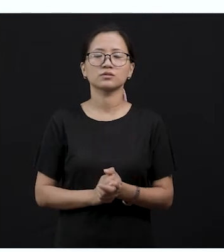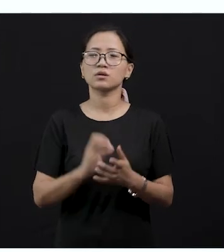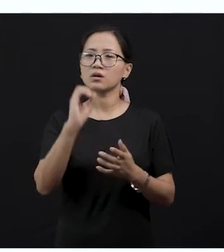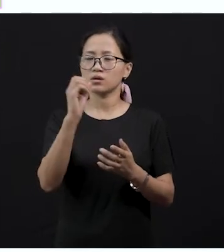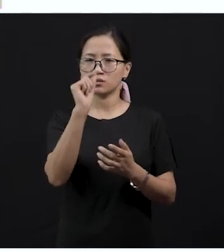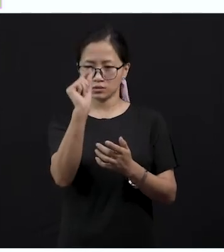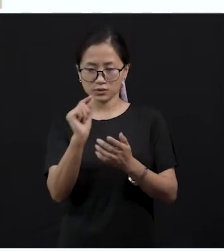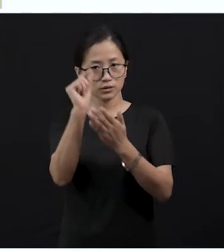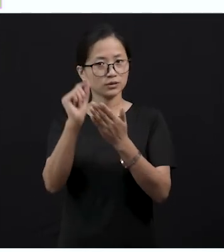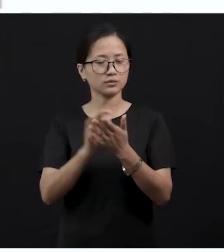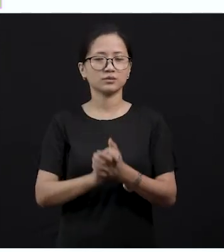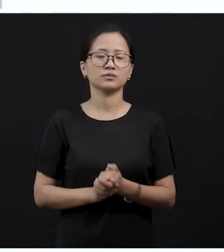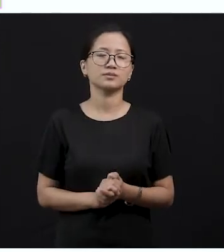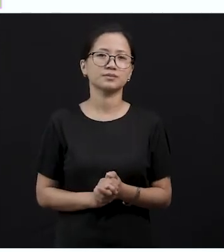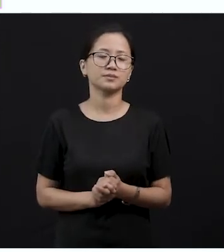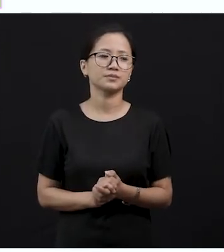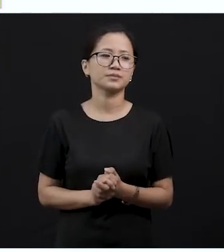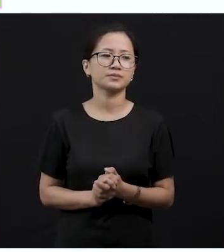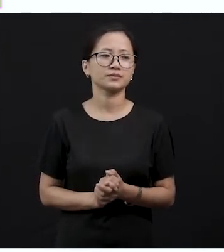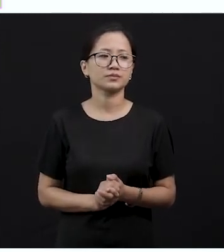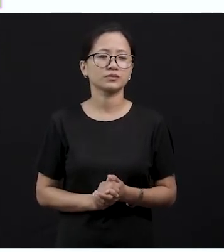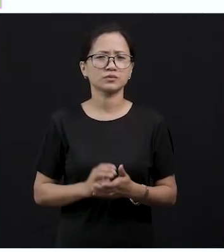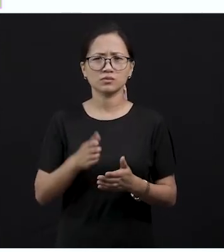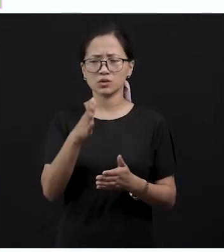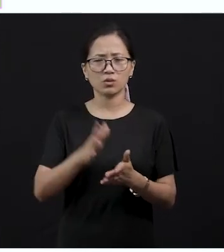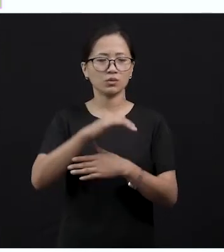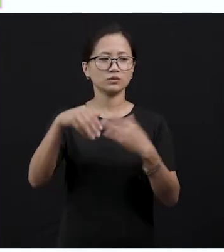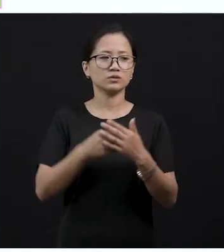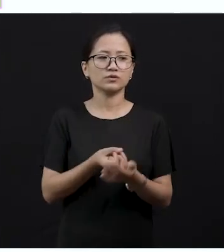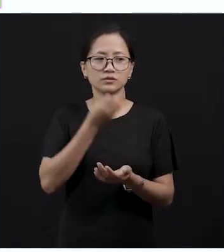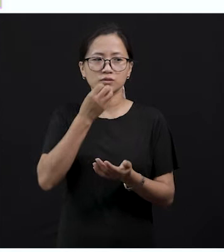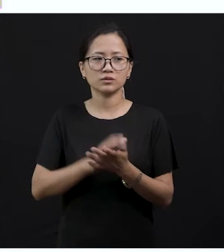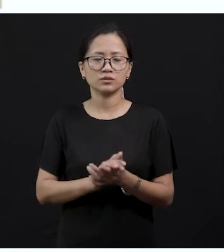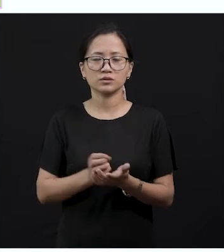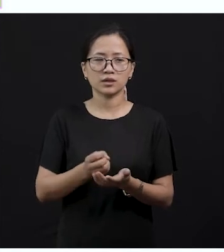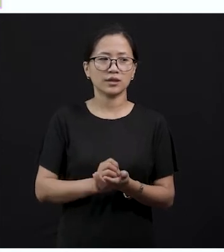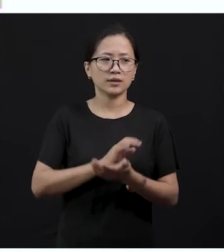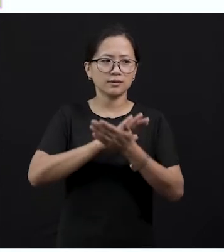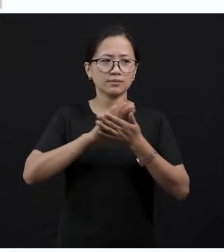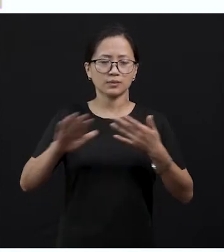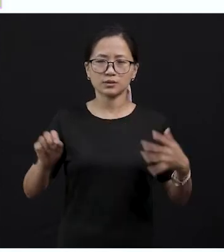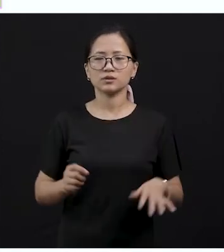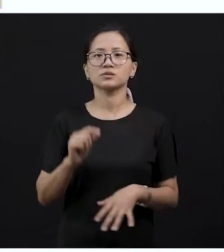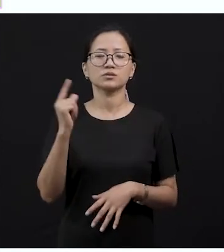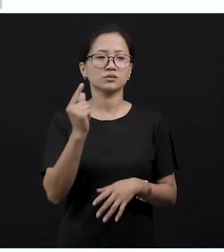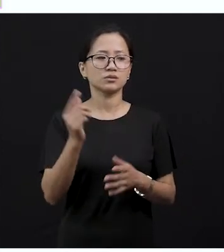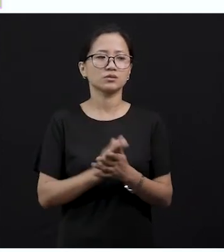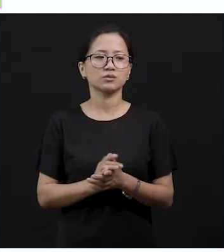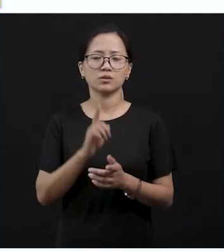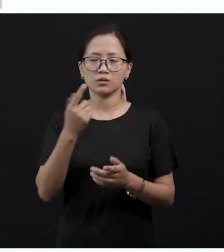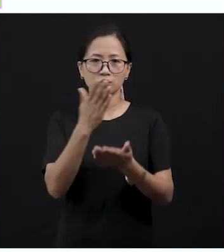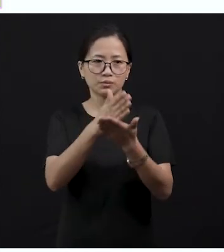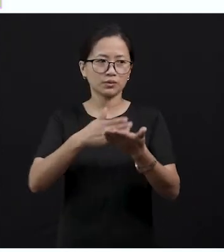known as excretion. Not all the food that is eaten is completely used. Only a part of it is utilized